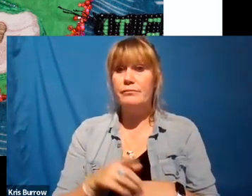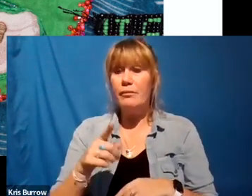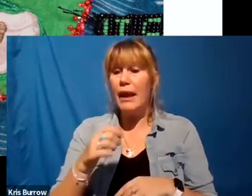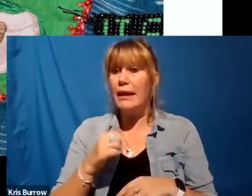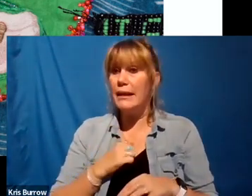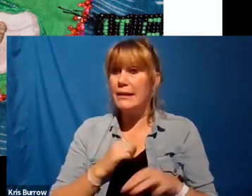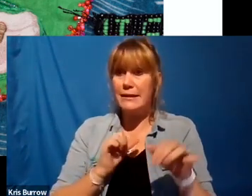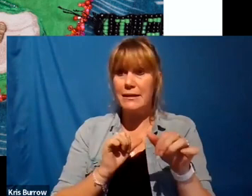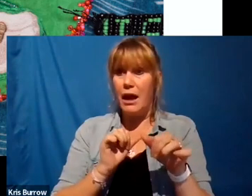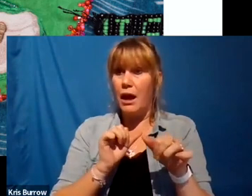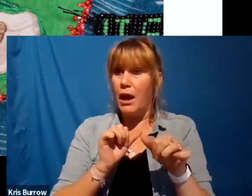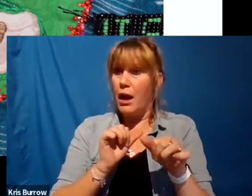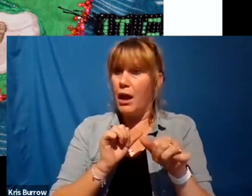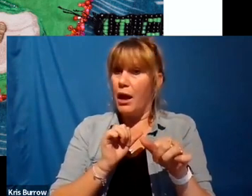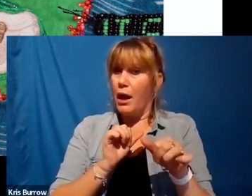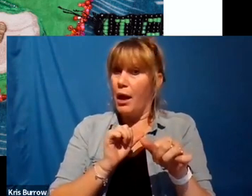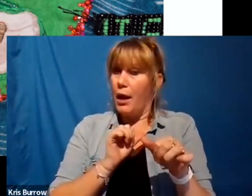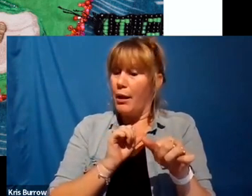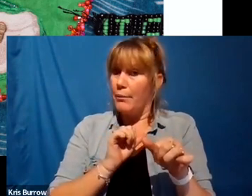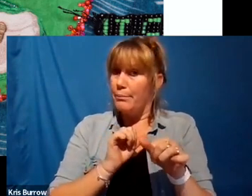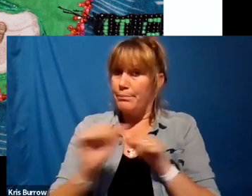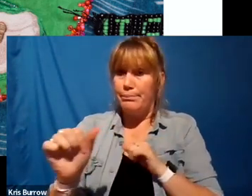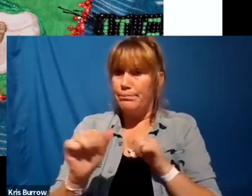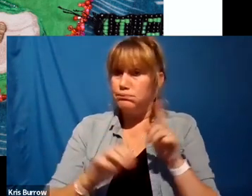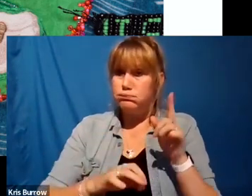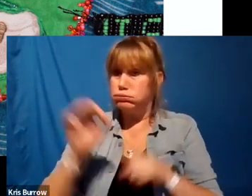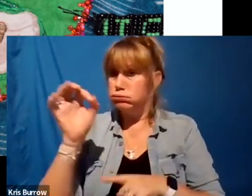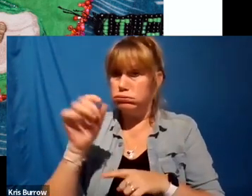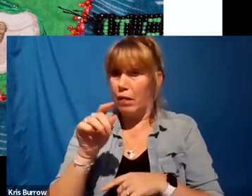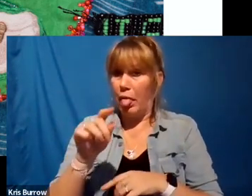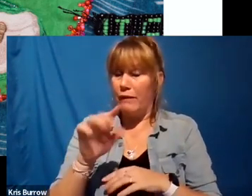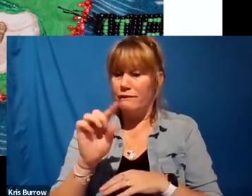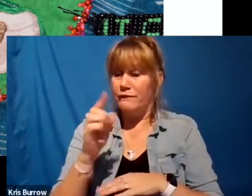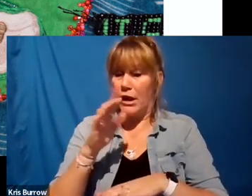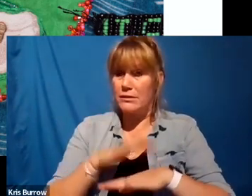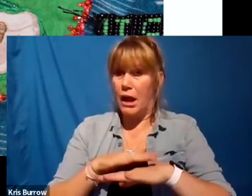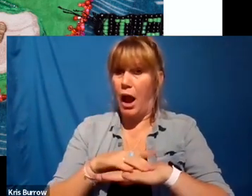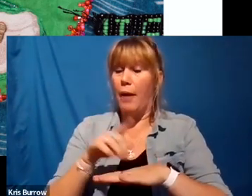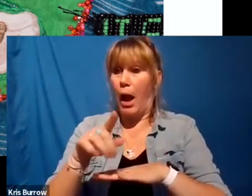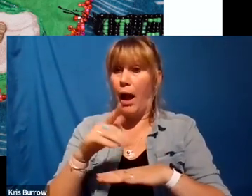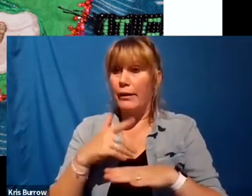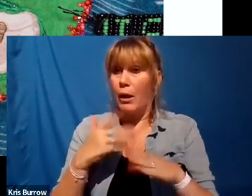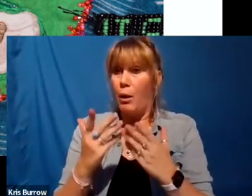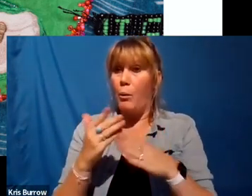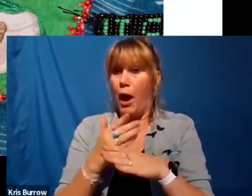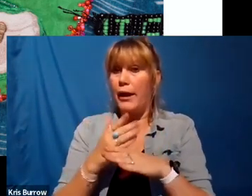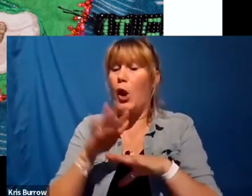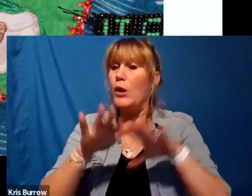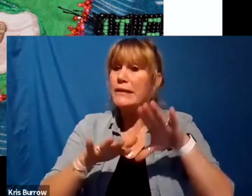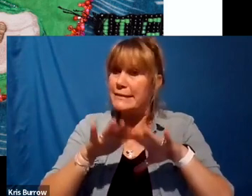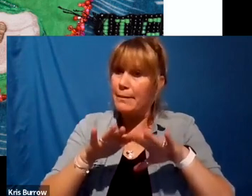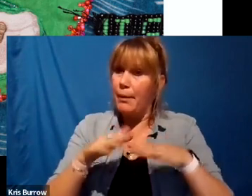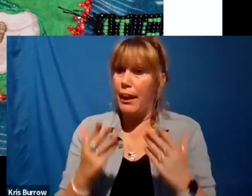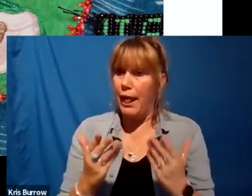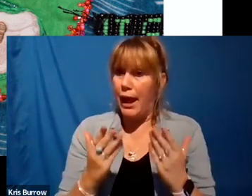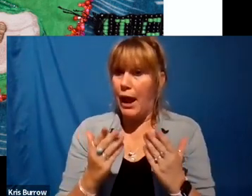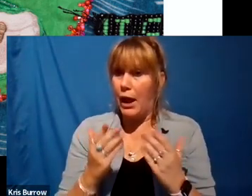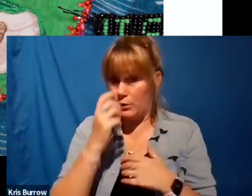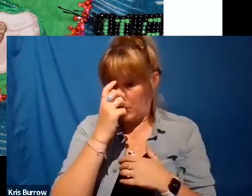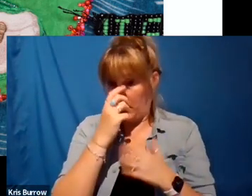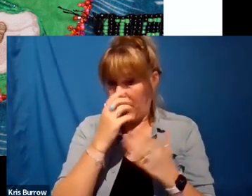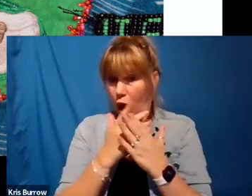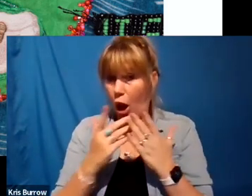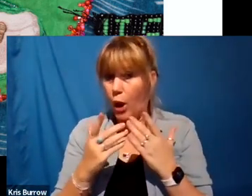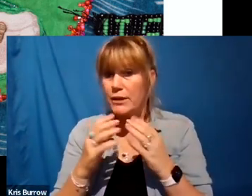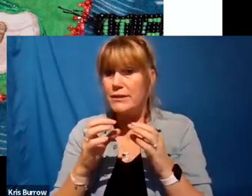on an even more ambitious one with a beaded universe, 3D embroidered holly leaves and berries, and hundreds of spiders,